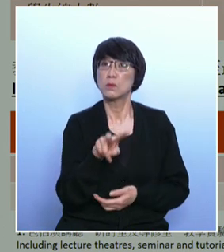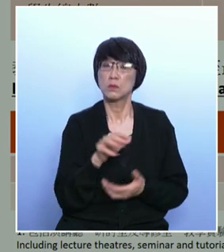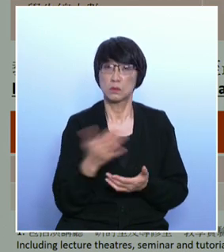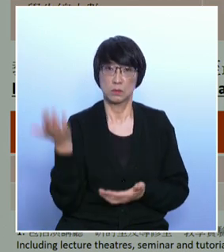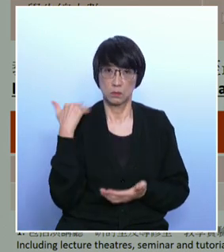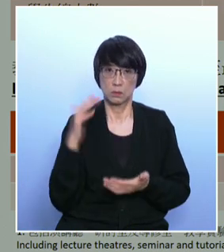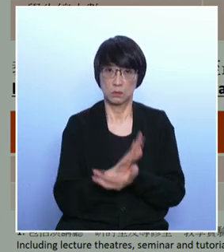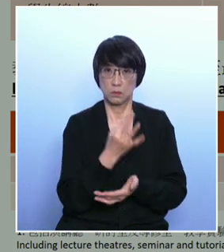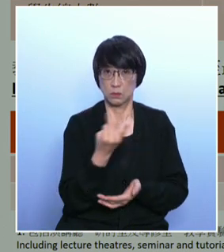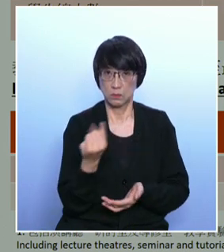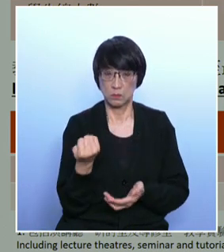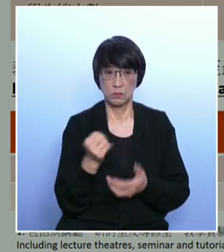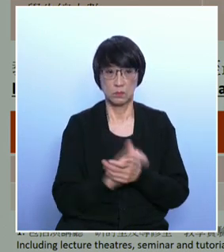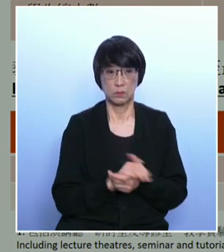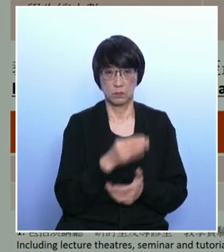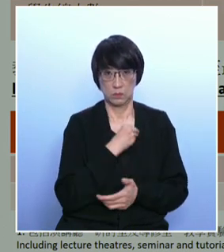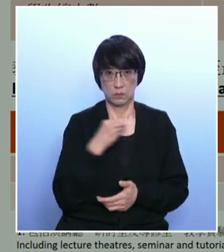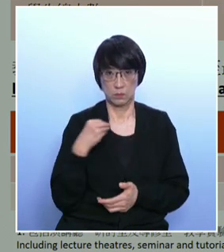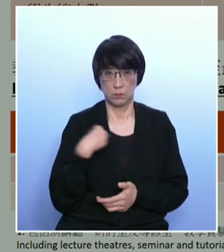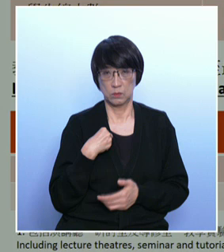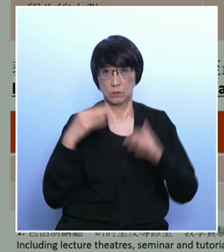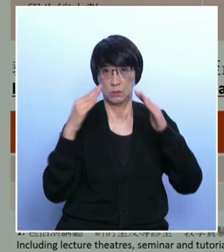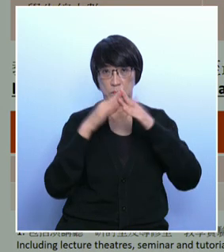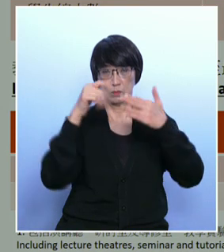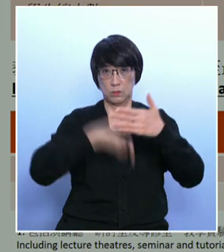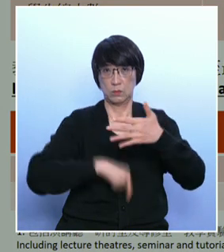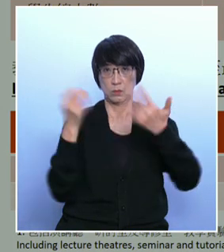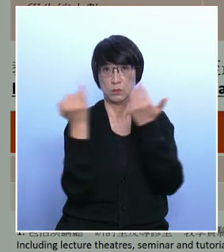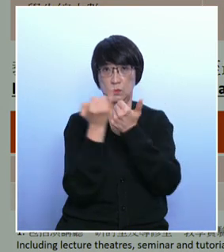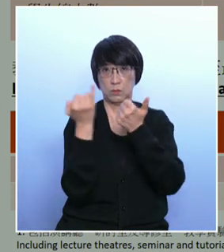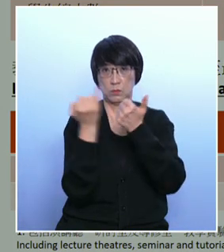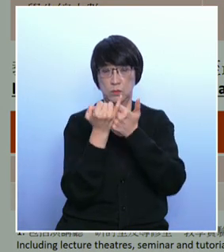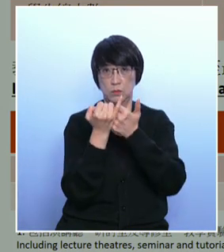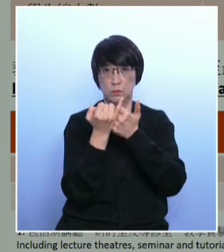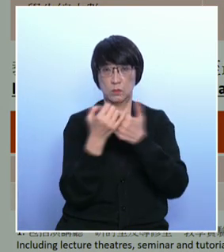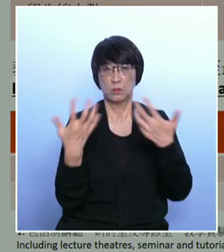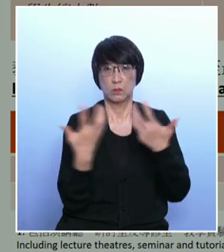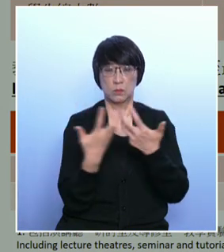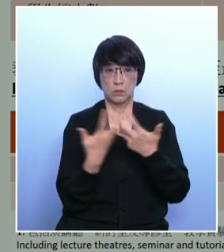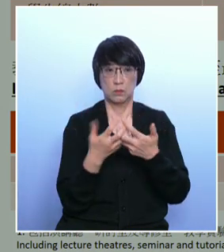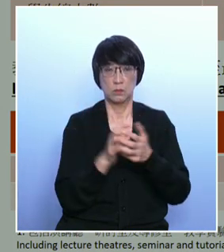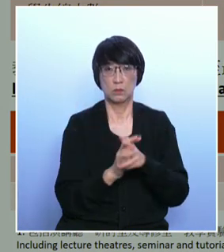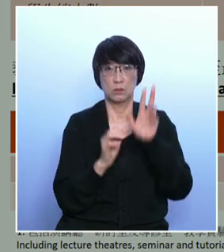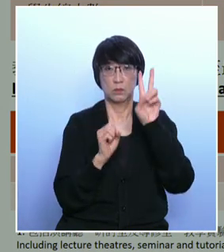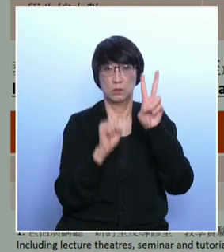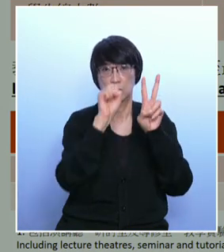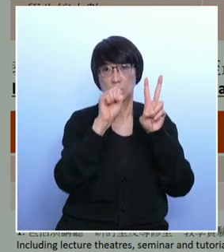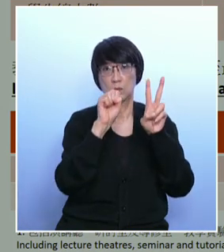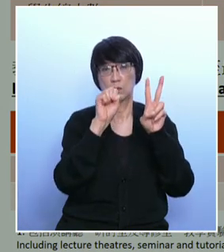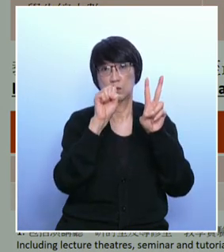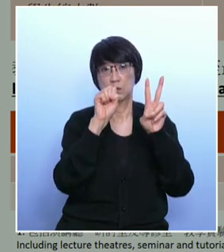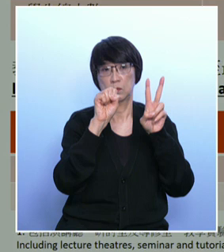As members can see, in the past few years, in the School of Medicine, the total number of